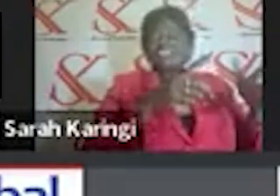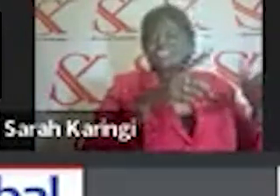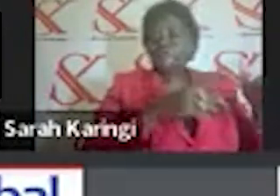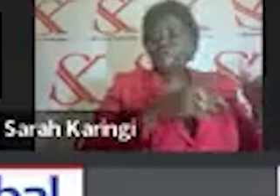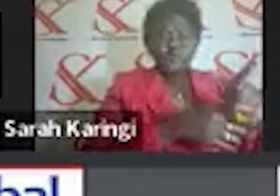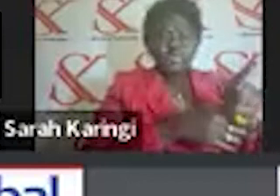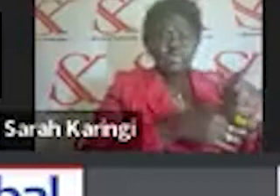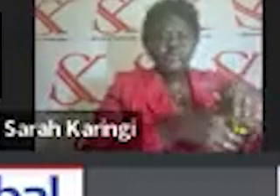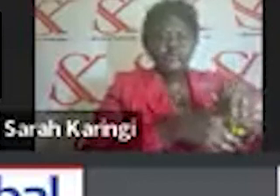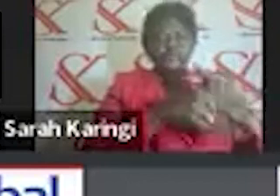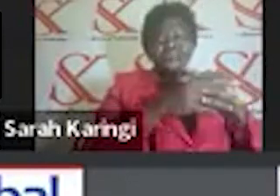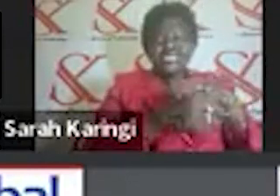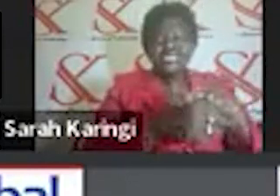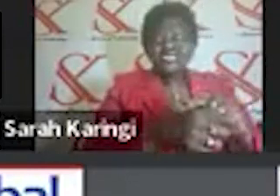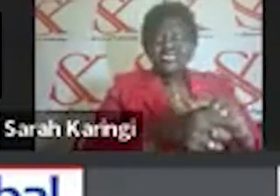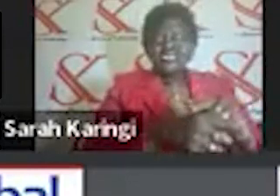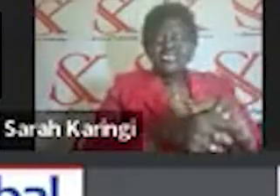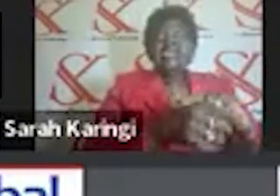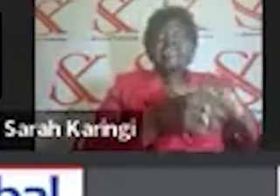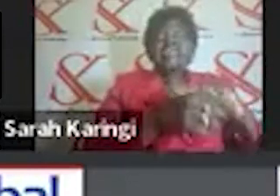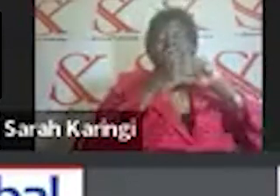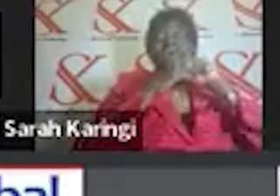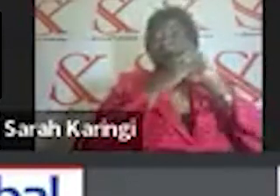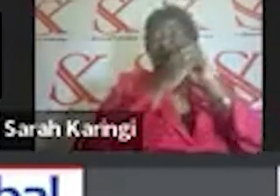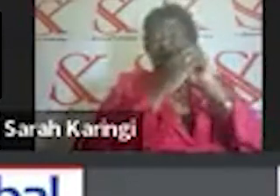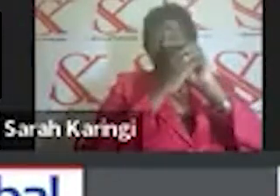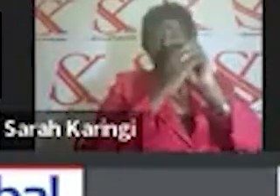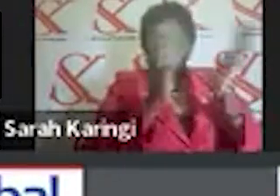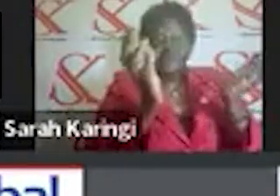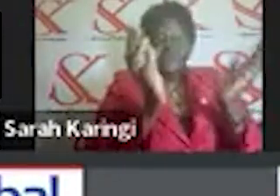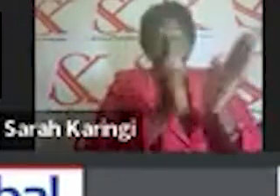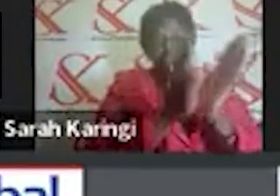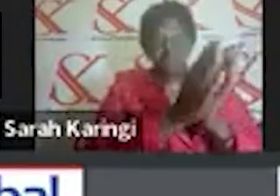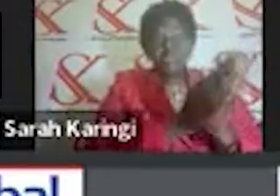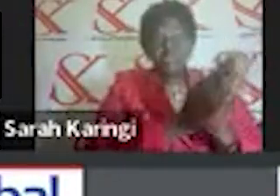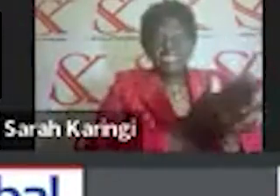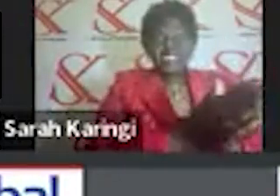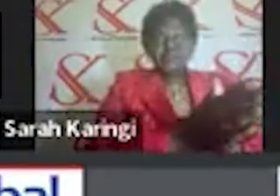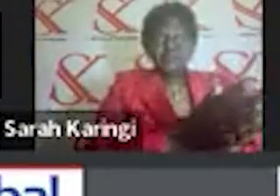go online and Google. You read. So you realize most people,